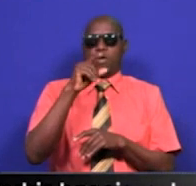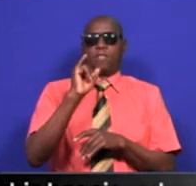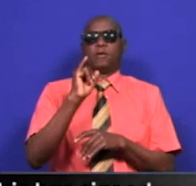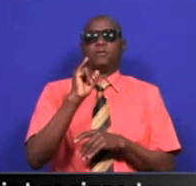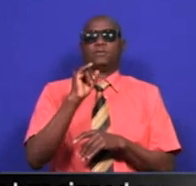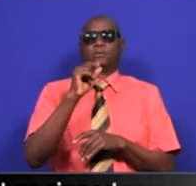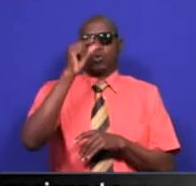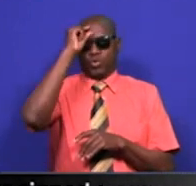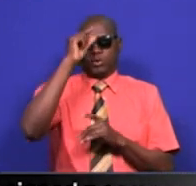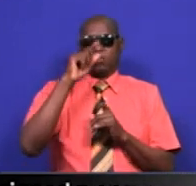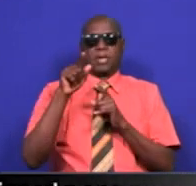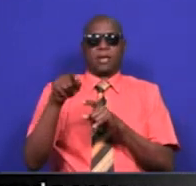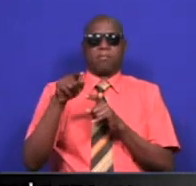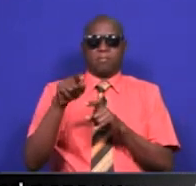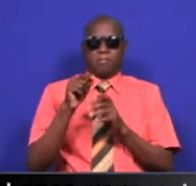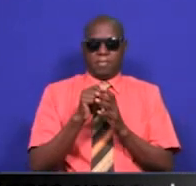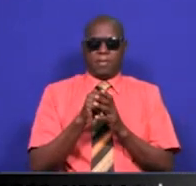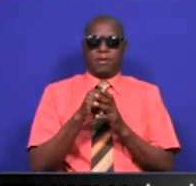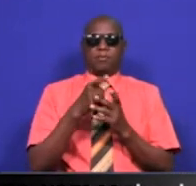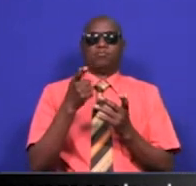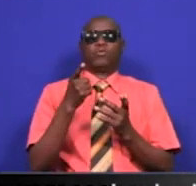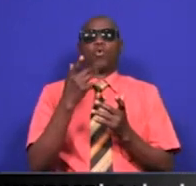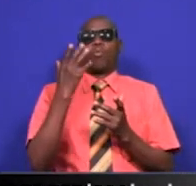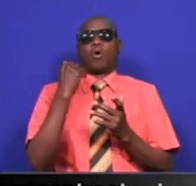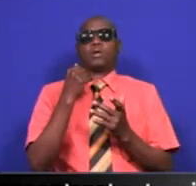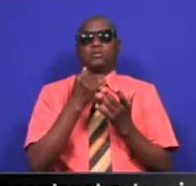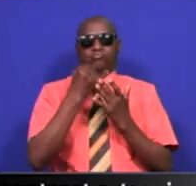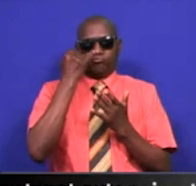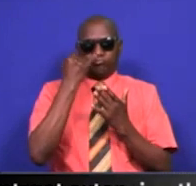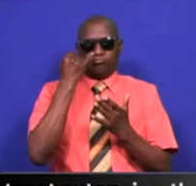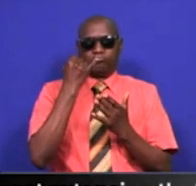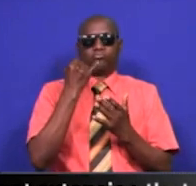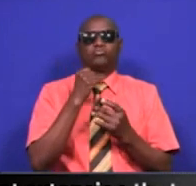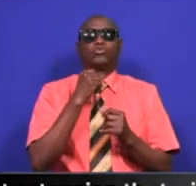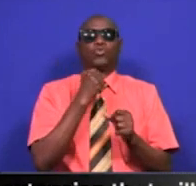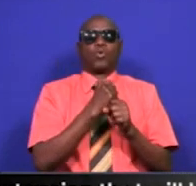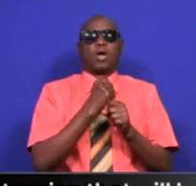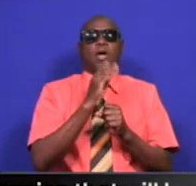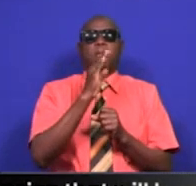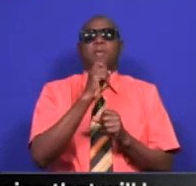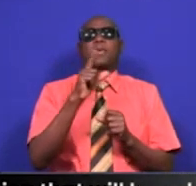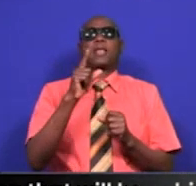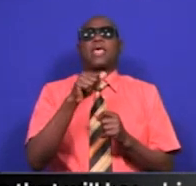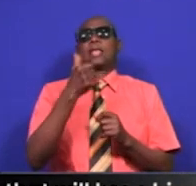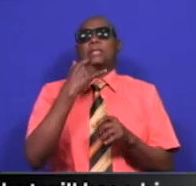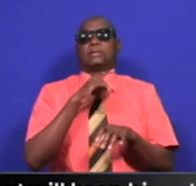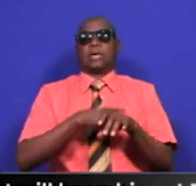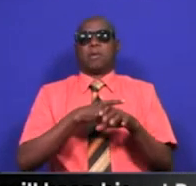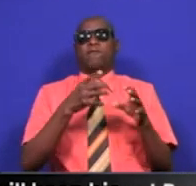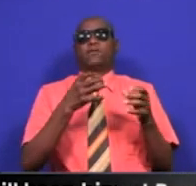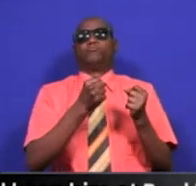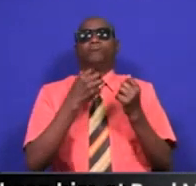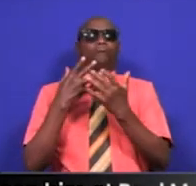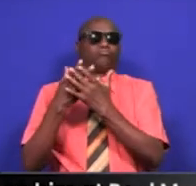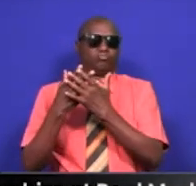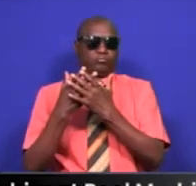morale of security officers involved with eradicating the narcotics, since drug dealers get released on bail whenever arrests are made. Our very own